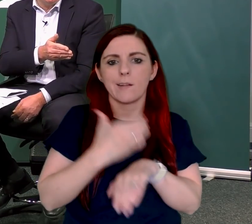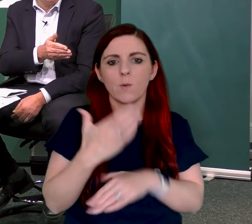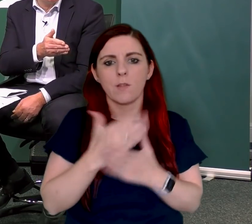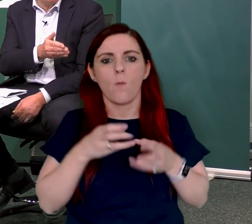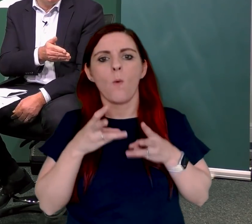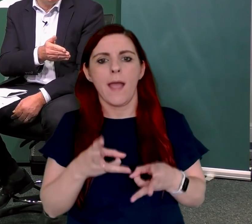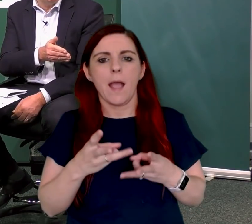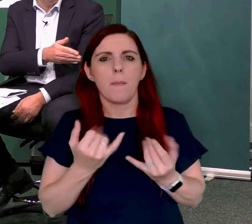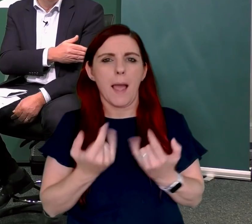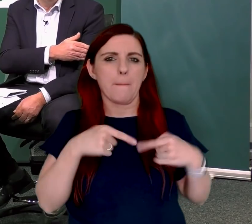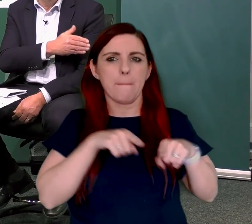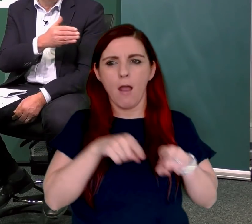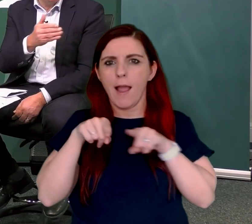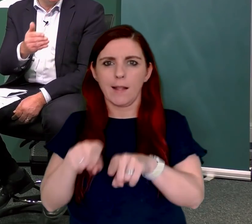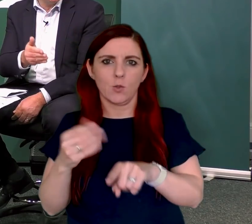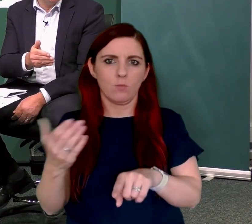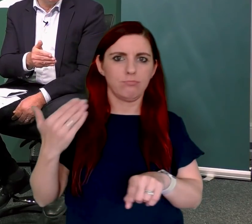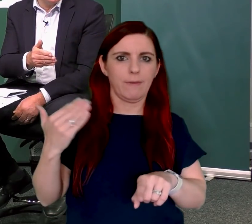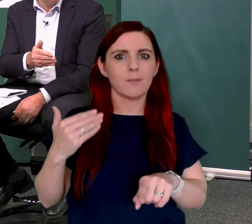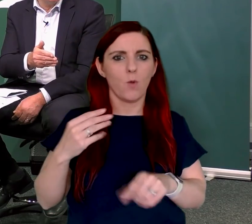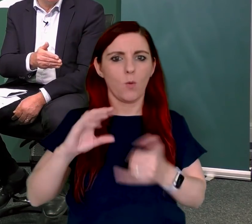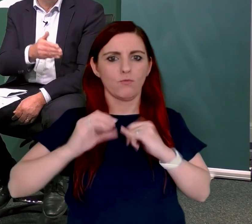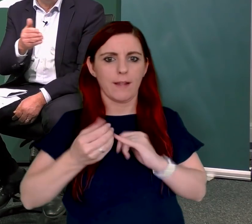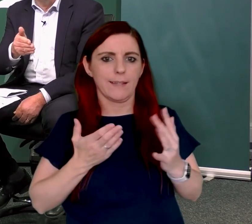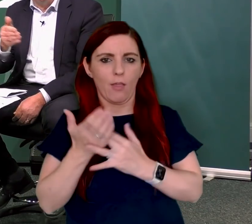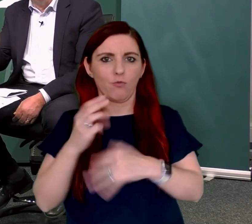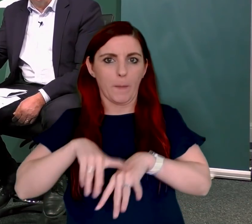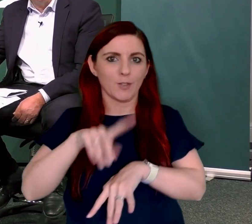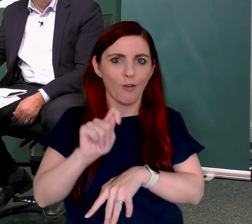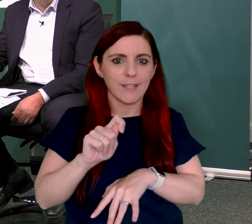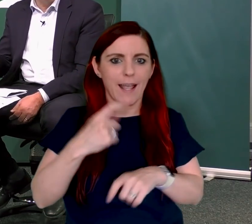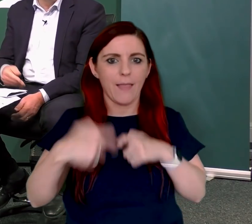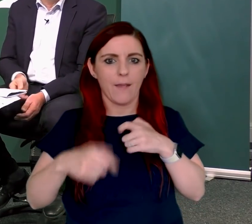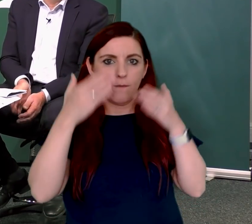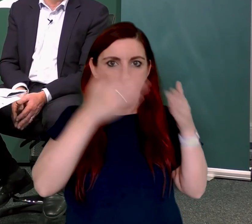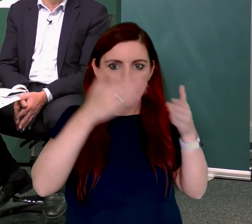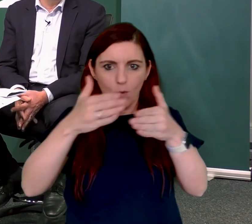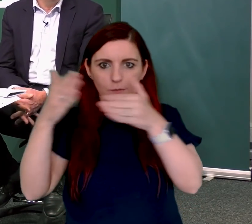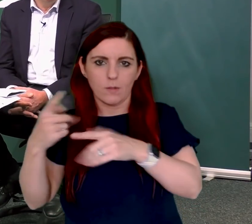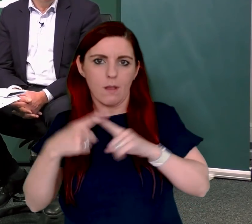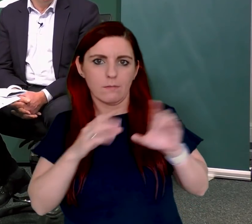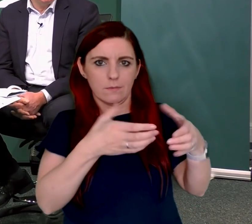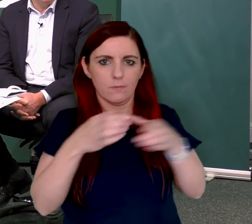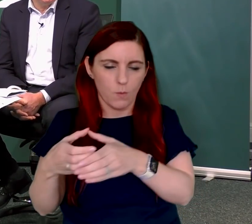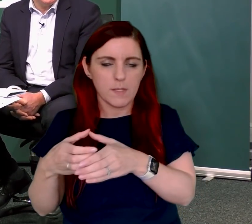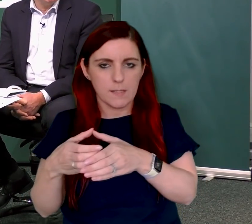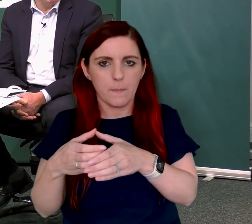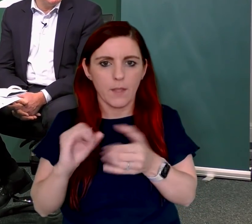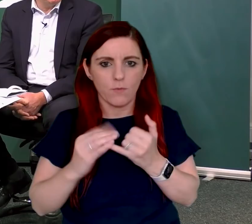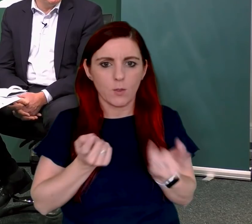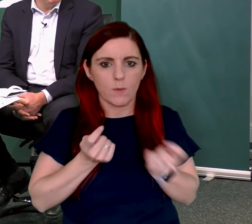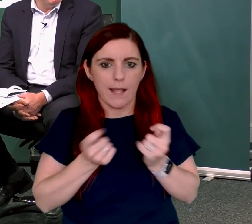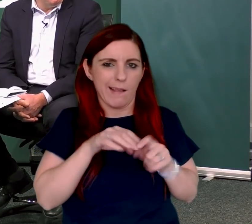some parallels with the primary program, where we tried to get through the substantial majority and then focus in, I suppose, on trying to deal with and catch